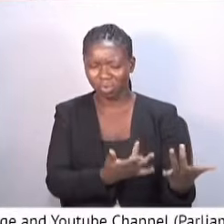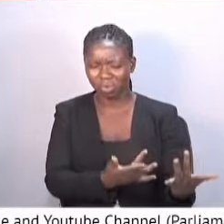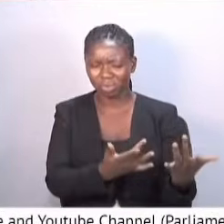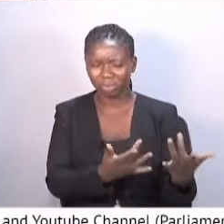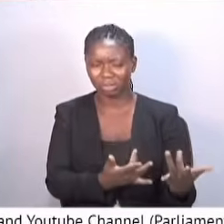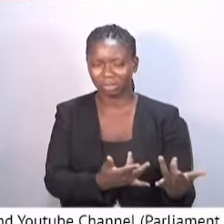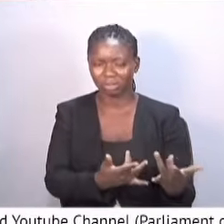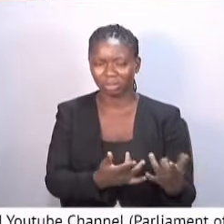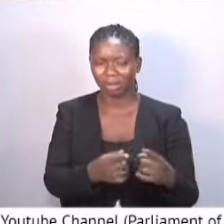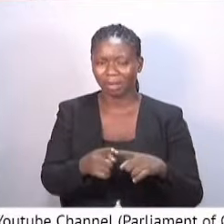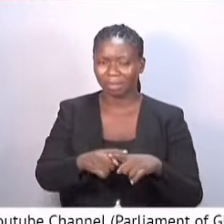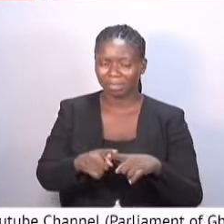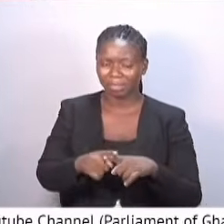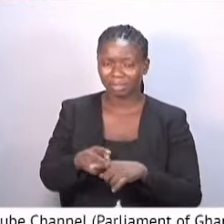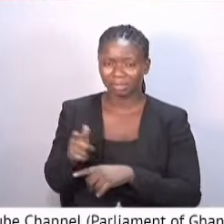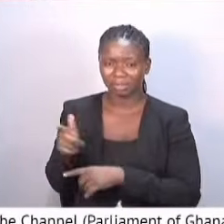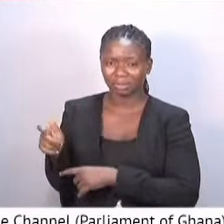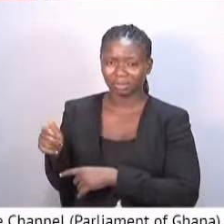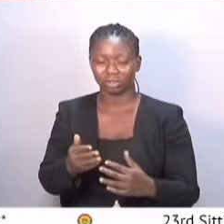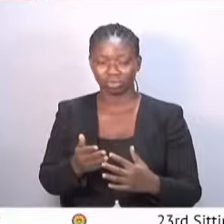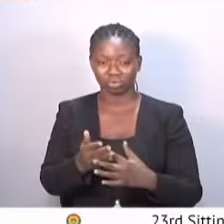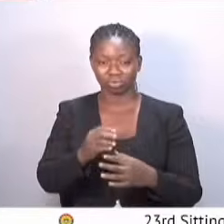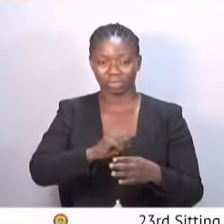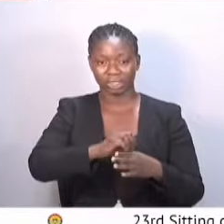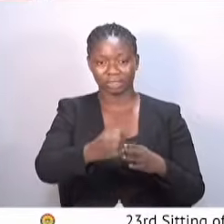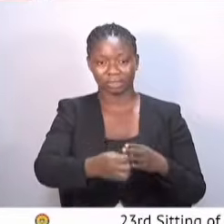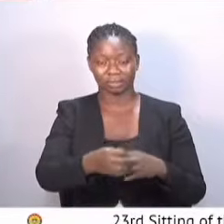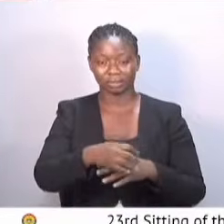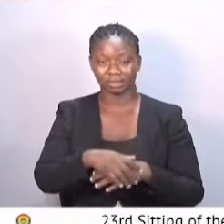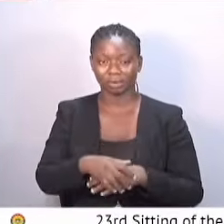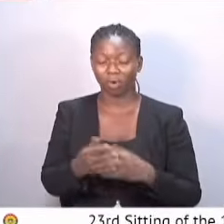awaiting British Petroleum response.